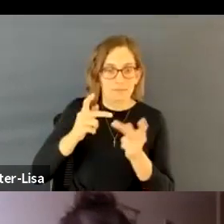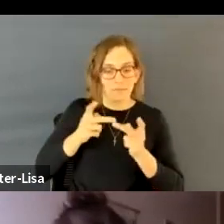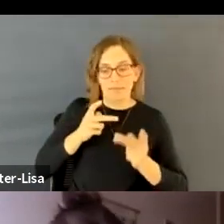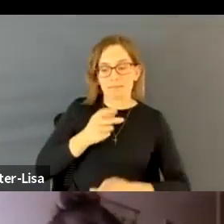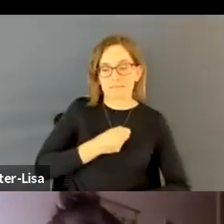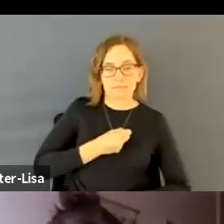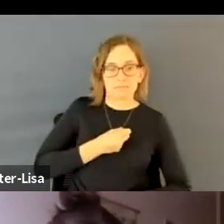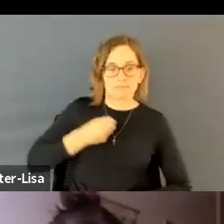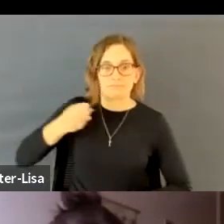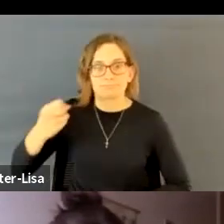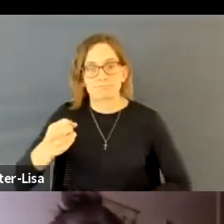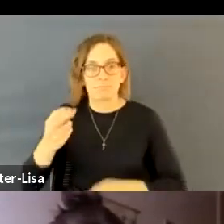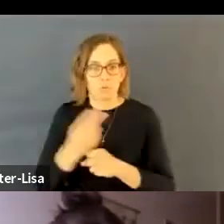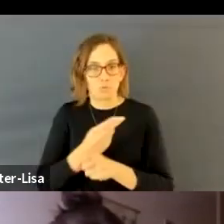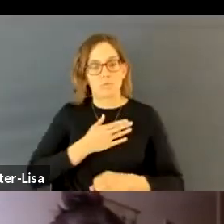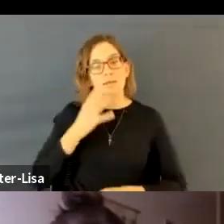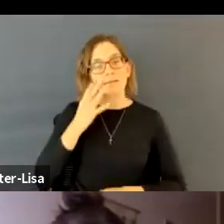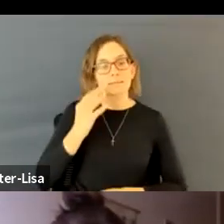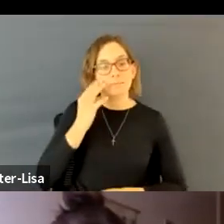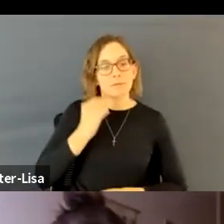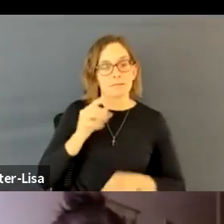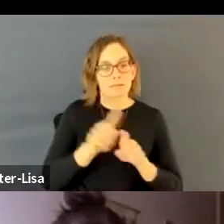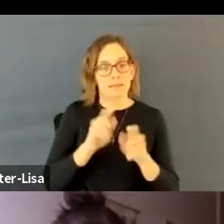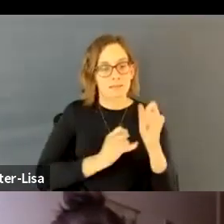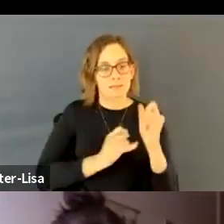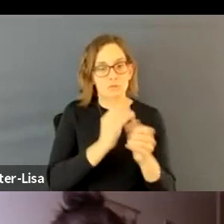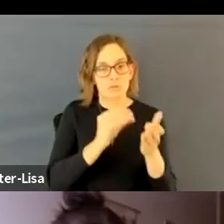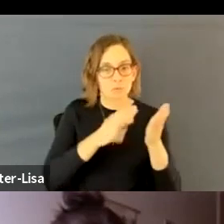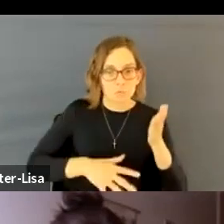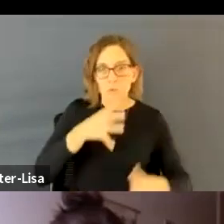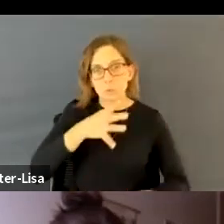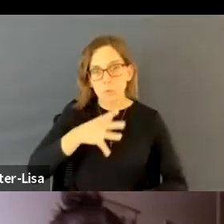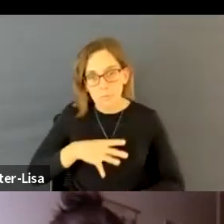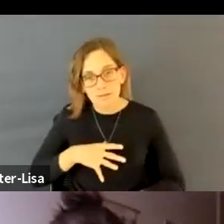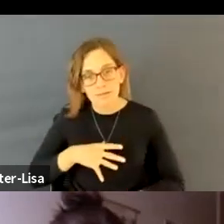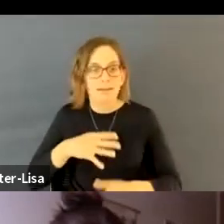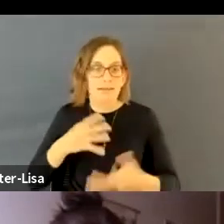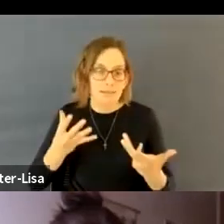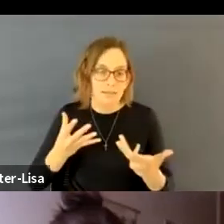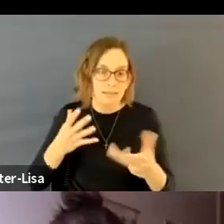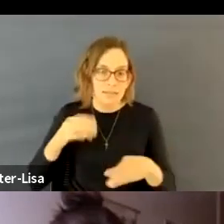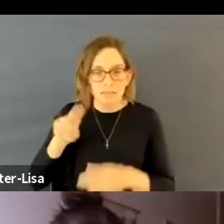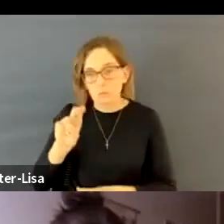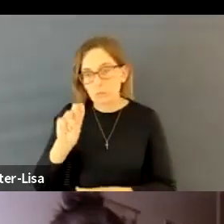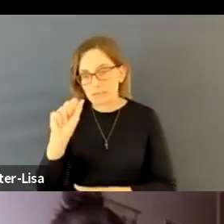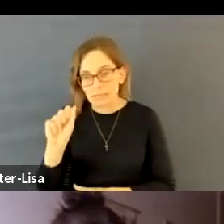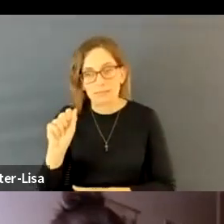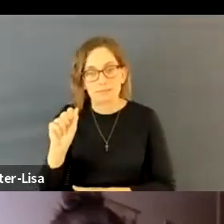could use my experiences as an international student, a woman in the US in order